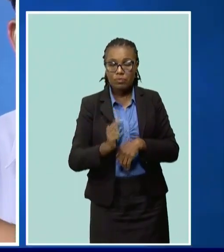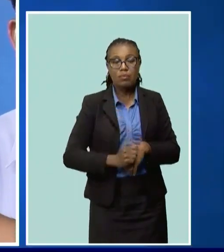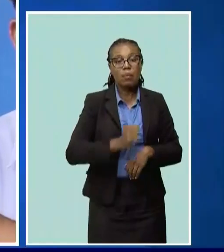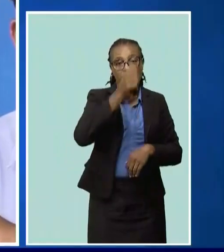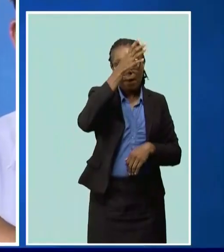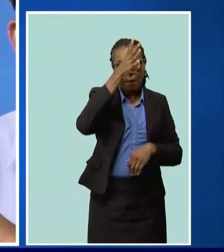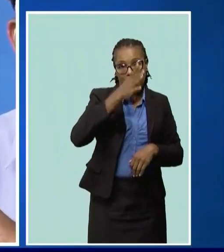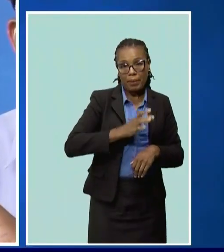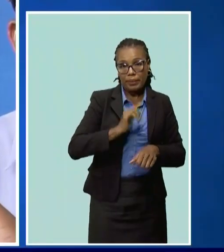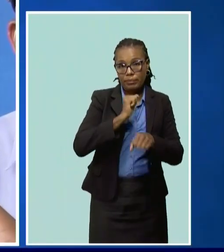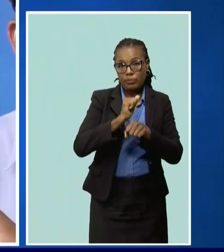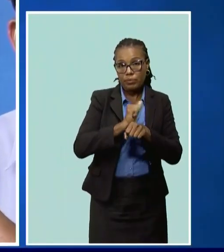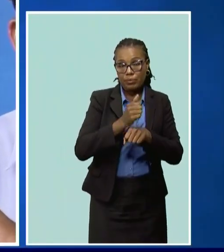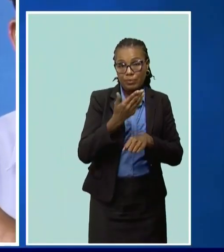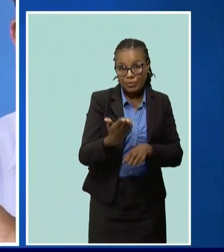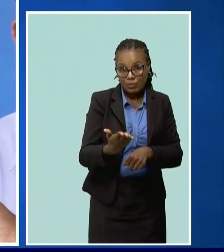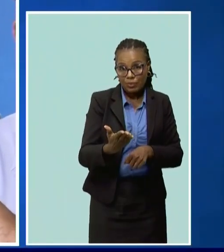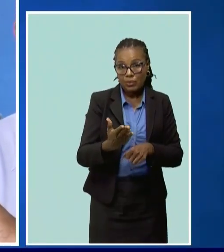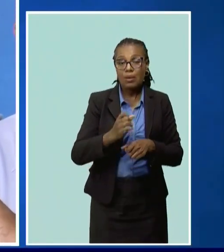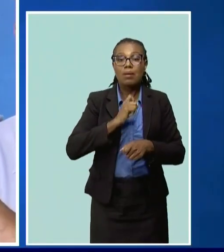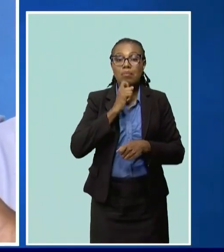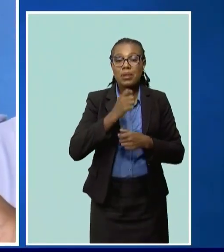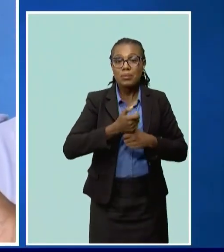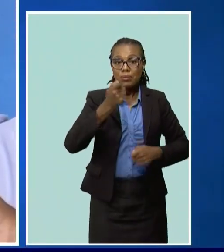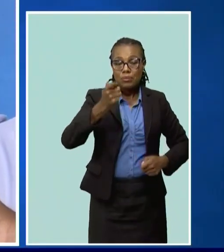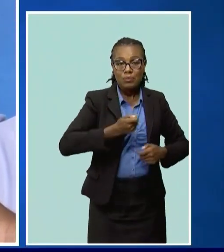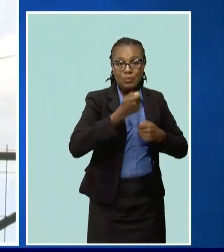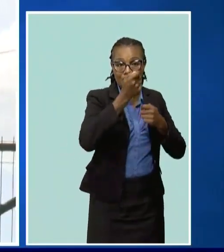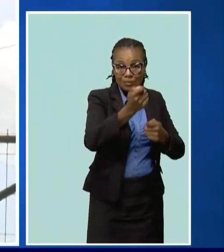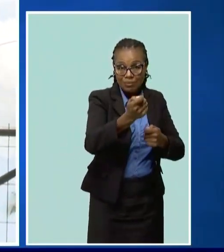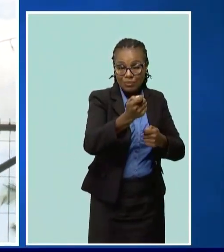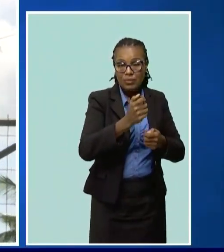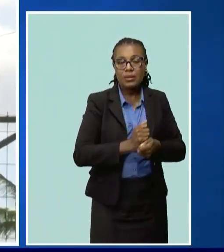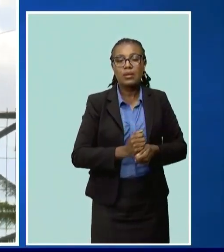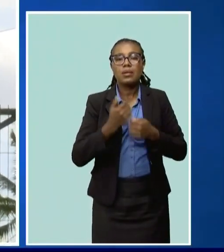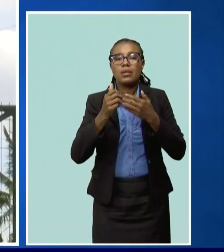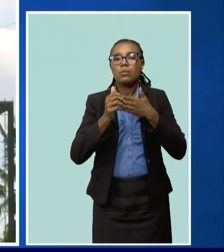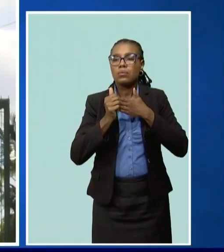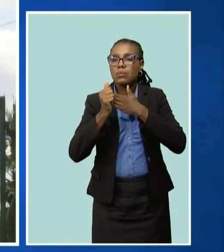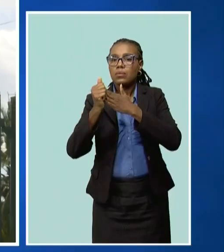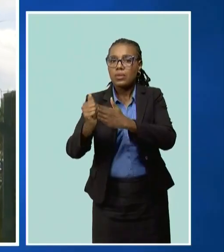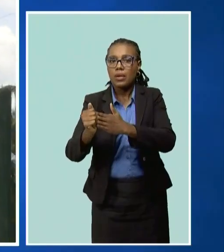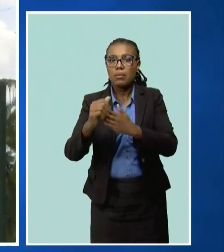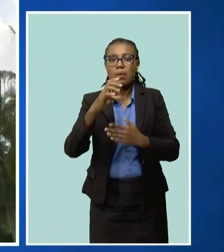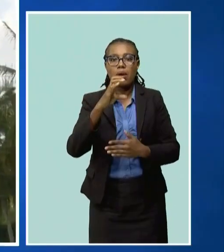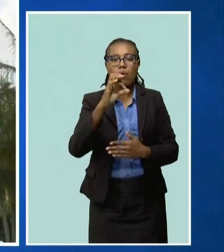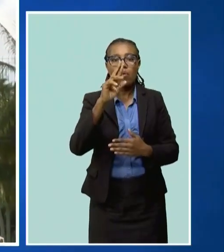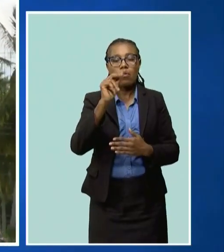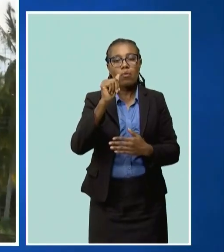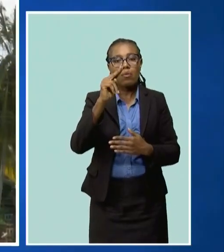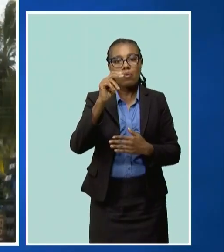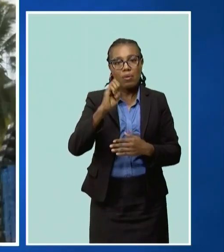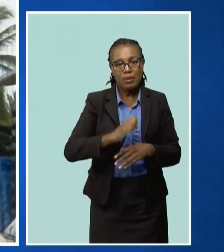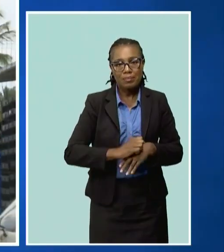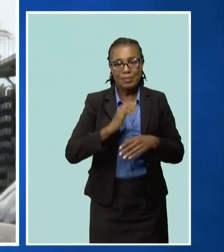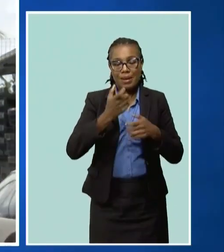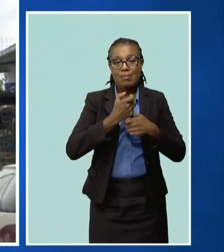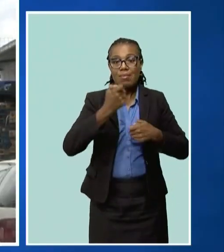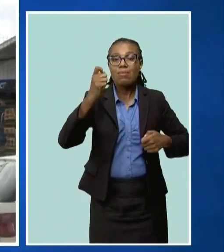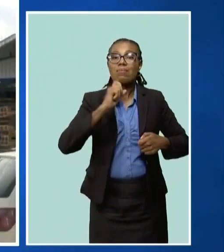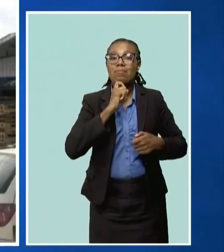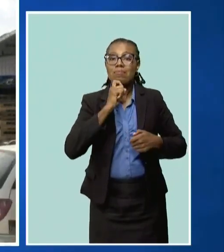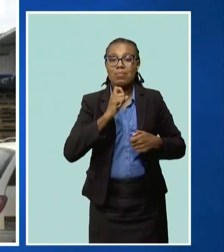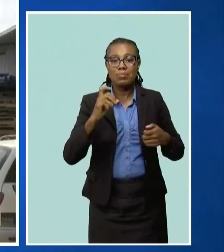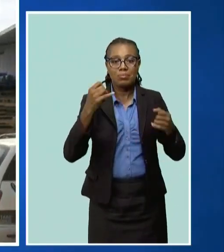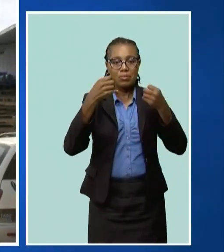was being guided into the building by a crane, and that piece of metal came in contact with the power